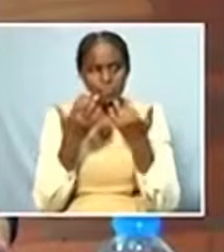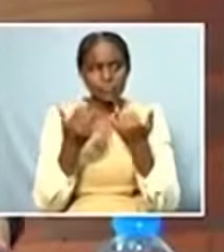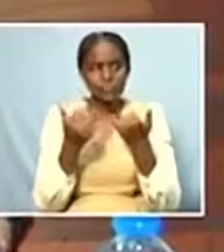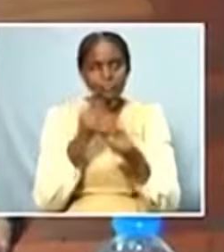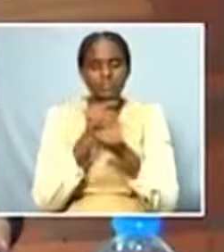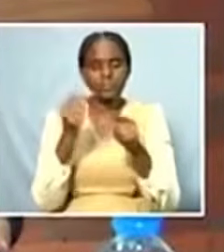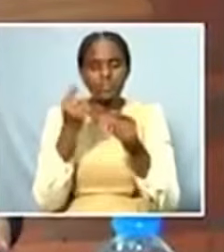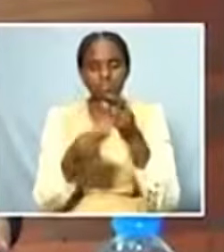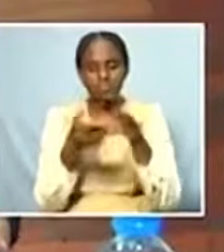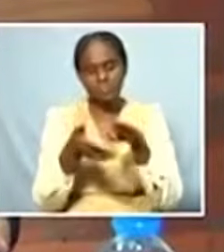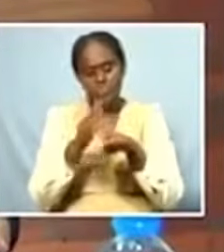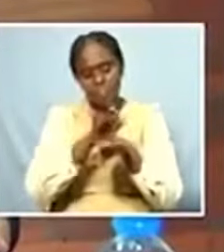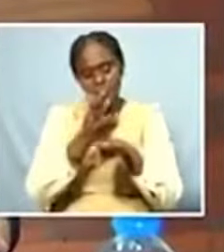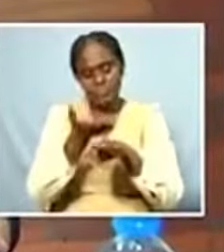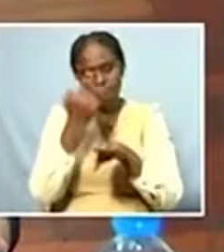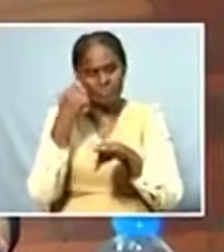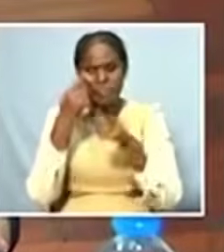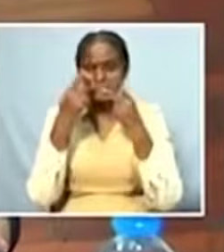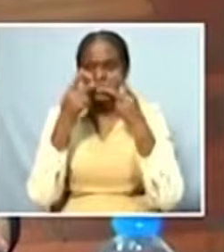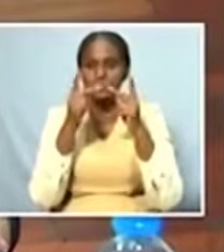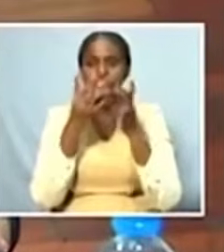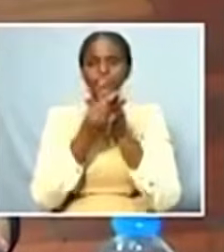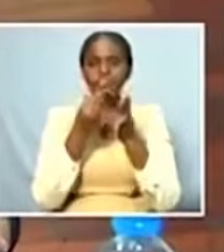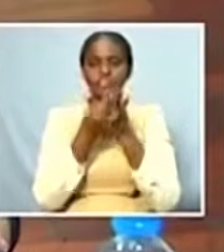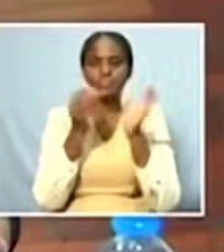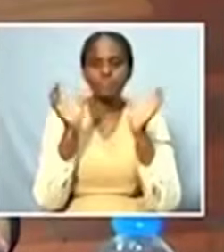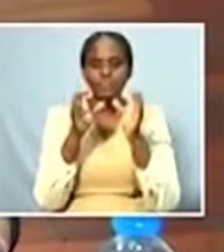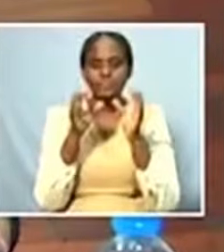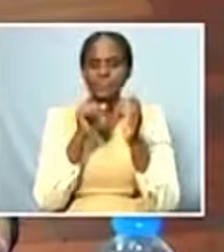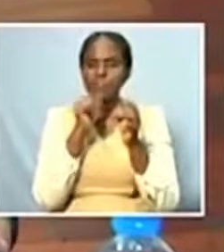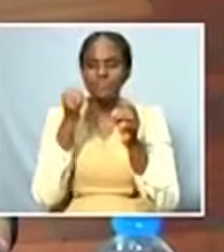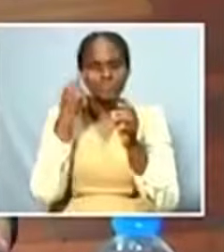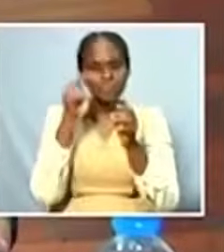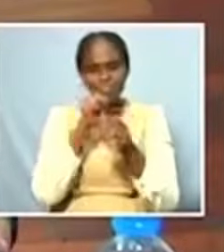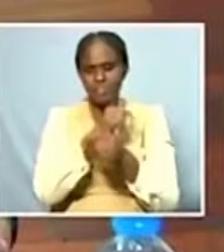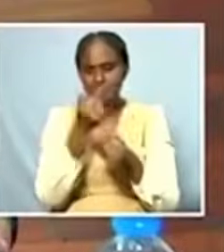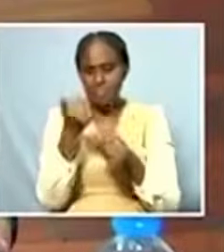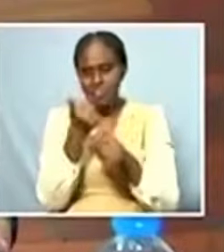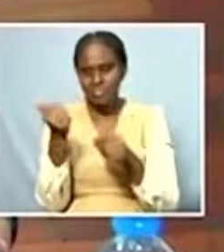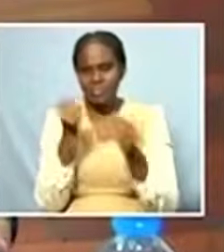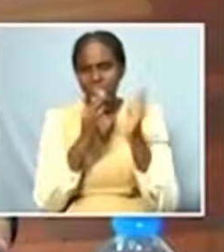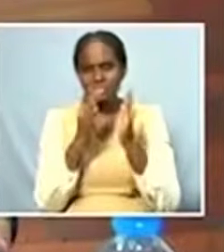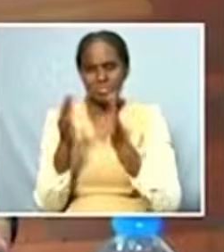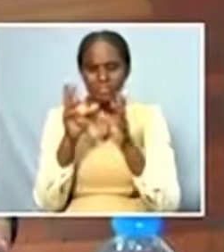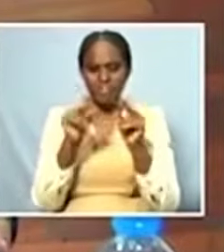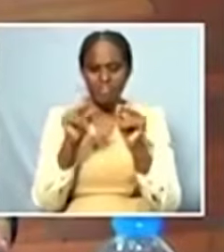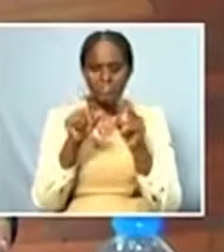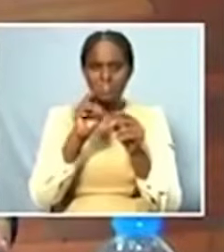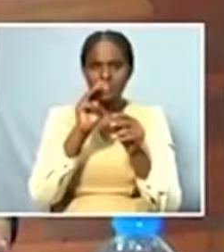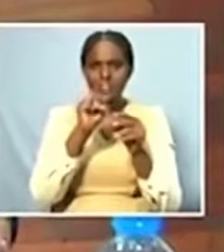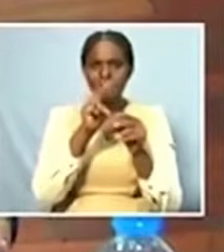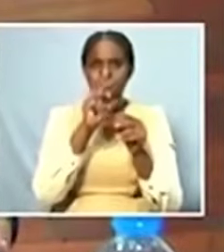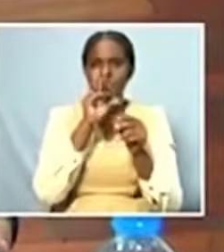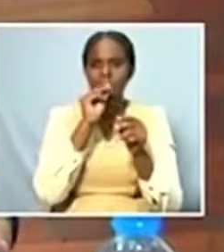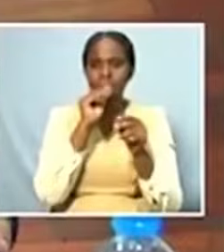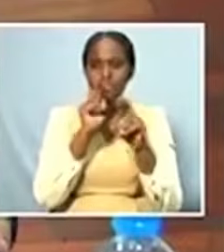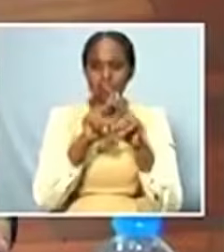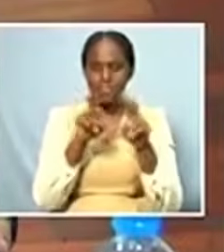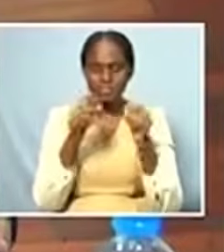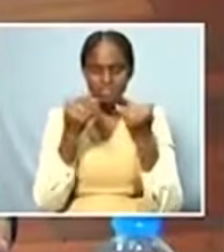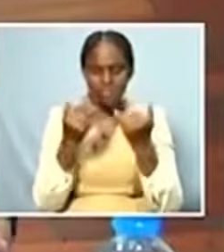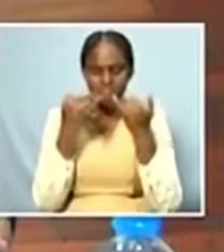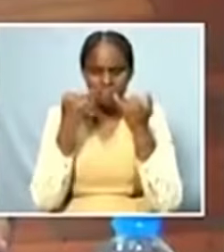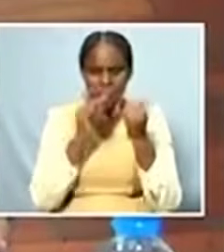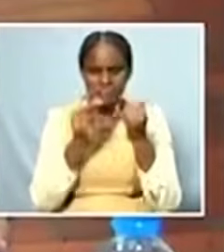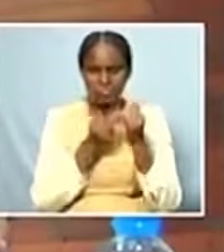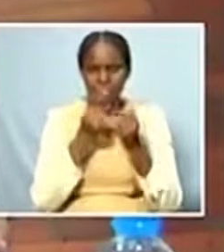just a cover-up for Public Accounts Committee, not for corrective measures, Mr. Chairman. So tell us